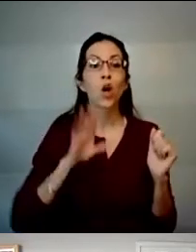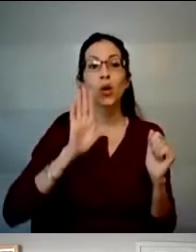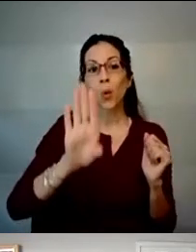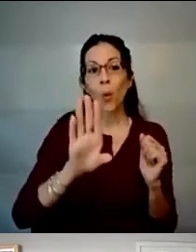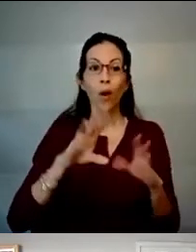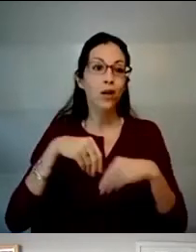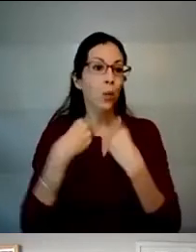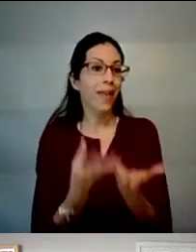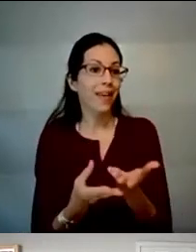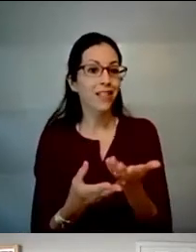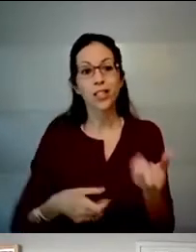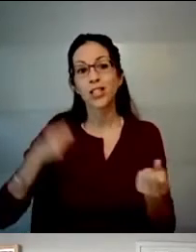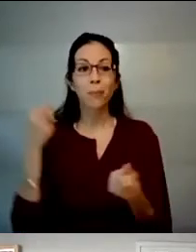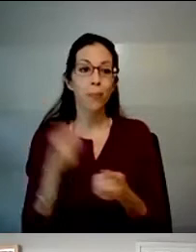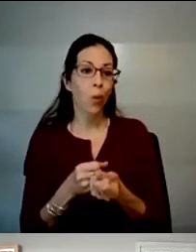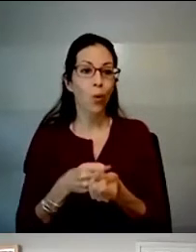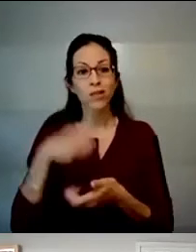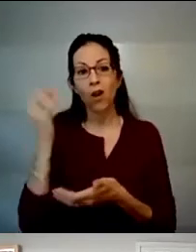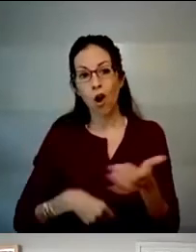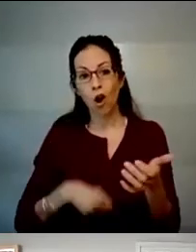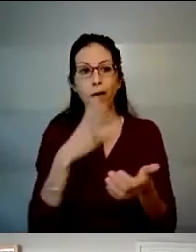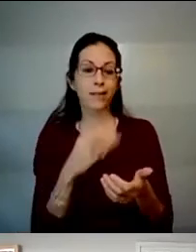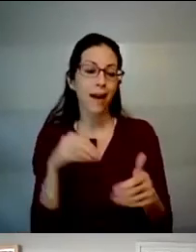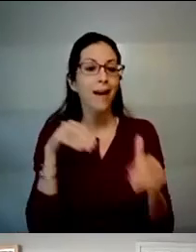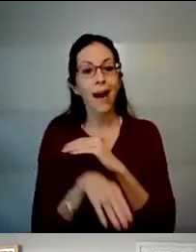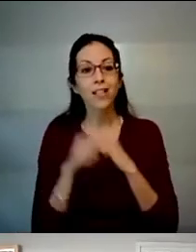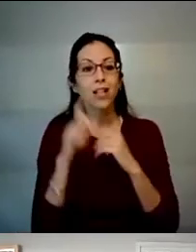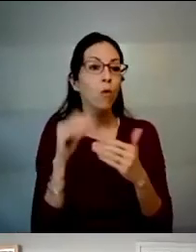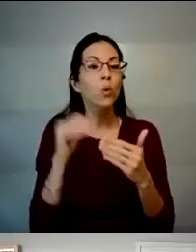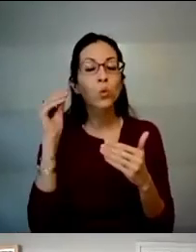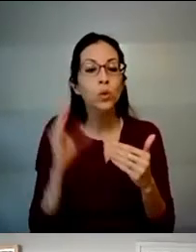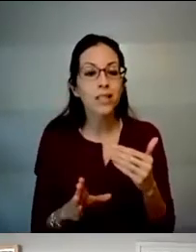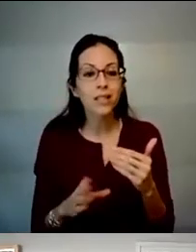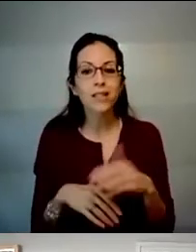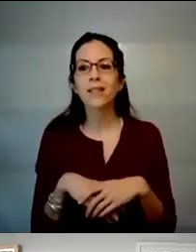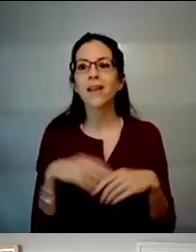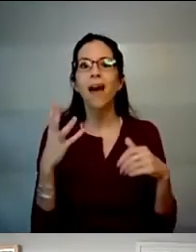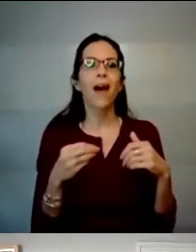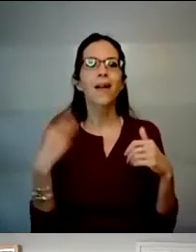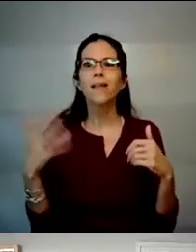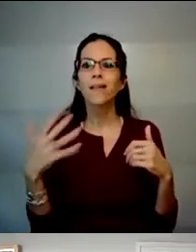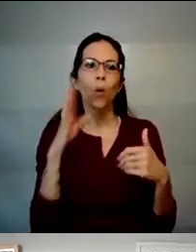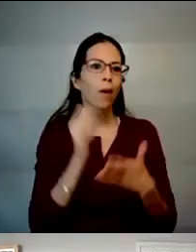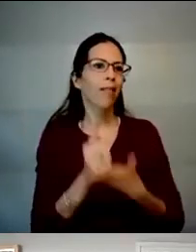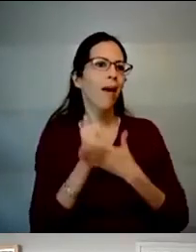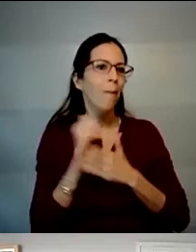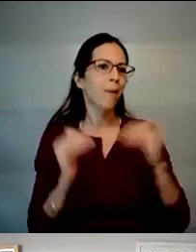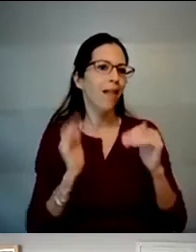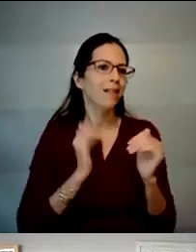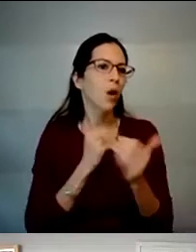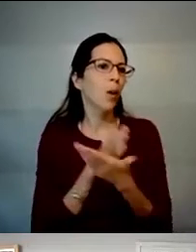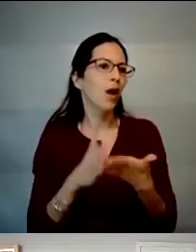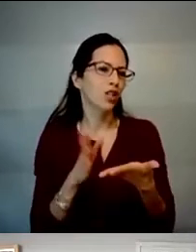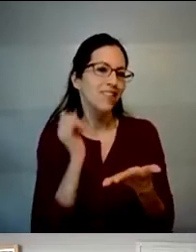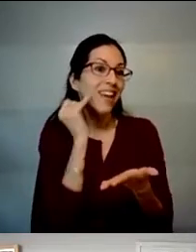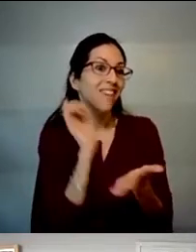the, you know, access for students and, you know, help balance our budget. Let's just say that was the